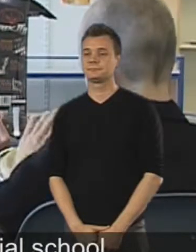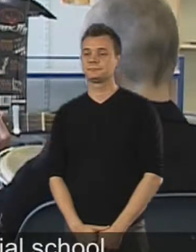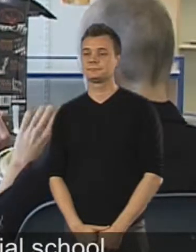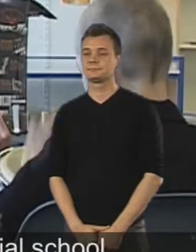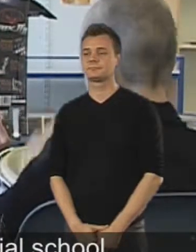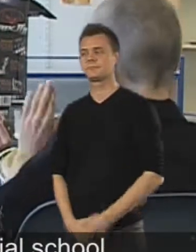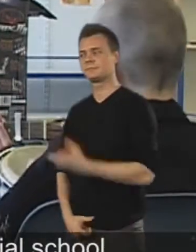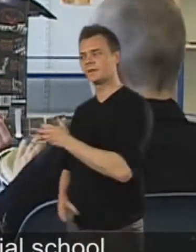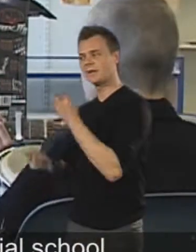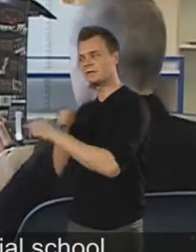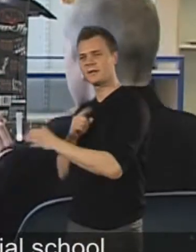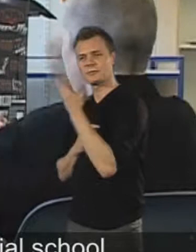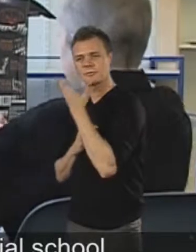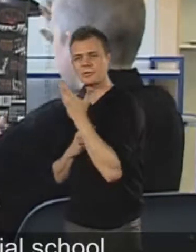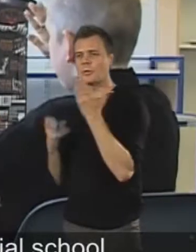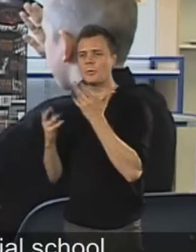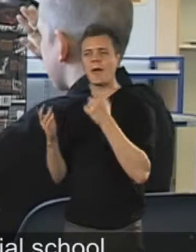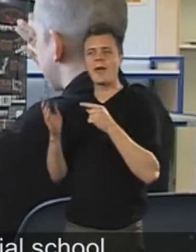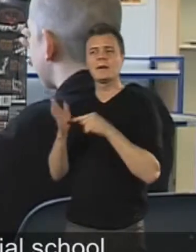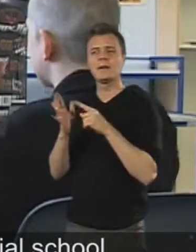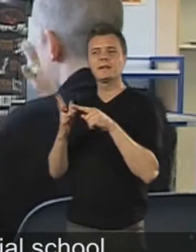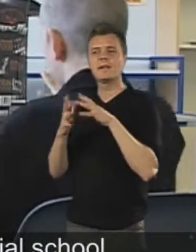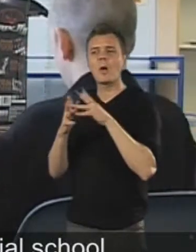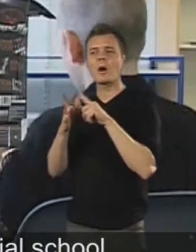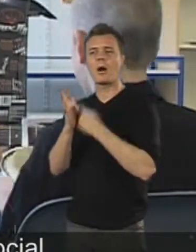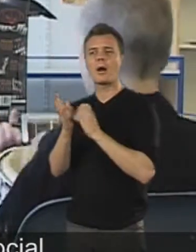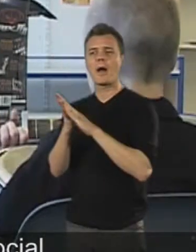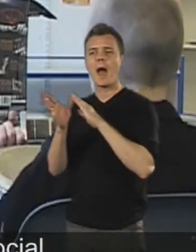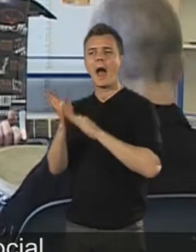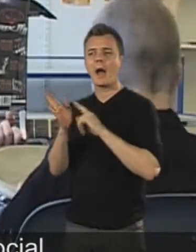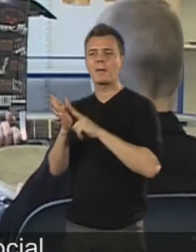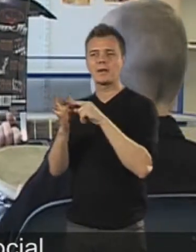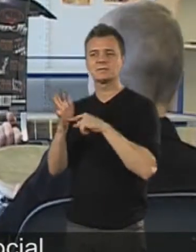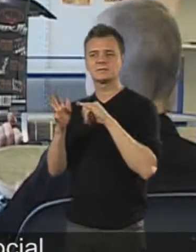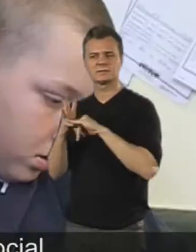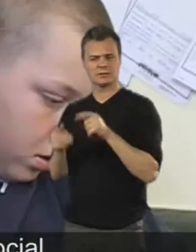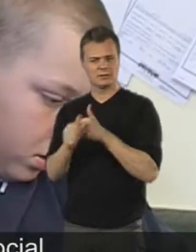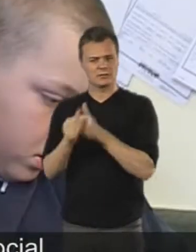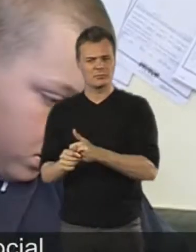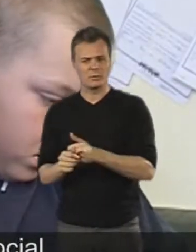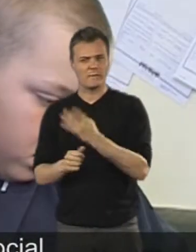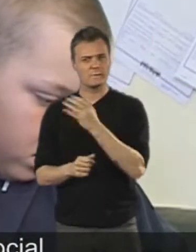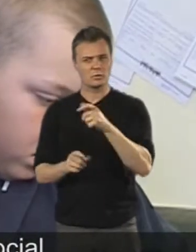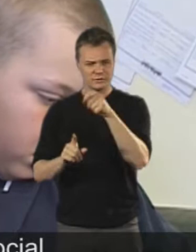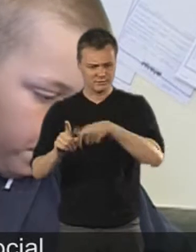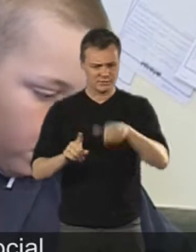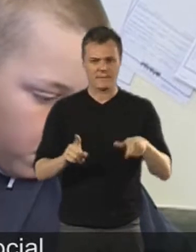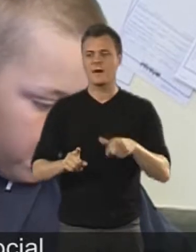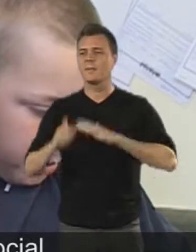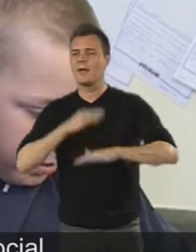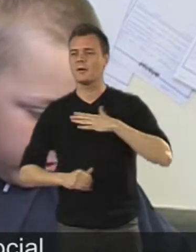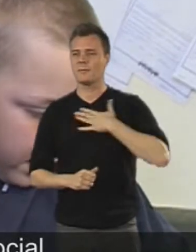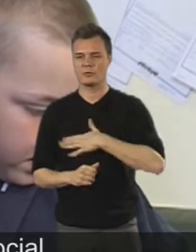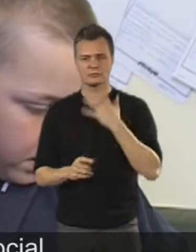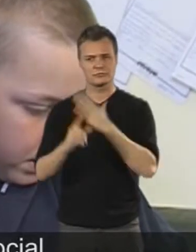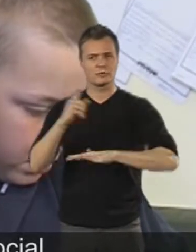Ian Mercado High School is a special school in Tower Hamlets supporting 40 pupils with behavioural, emotional and social difficulties. Many